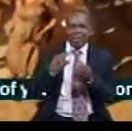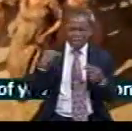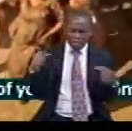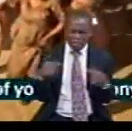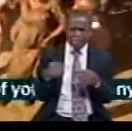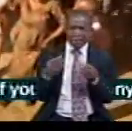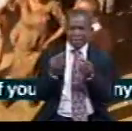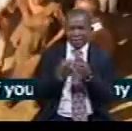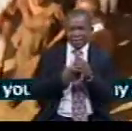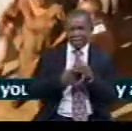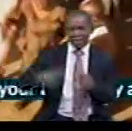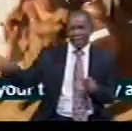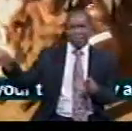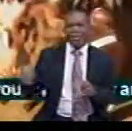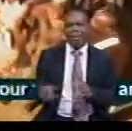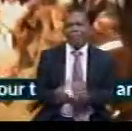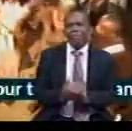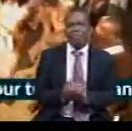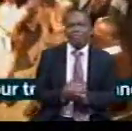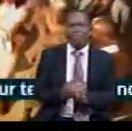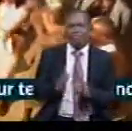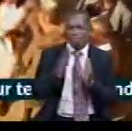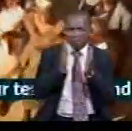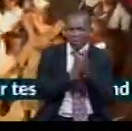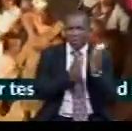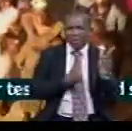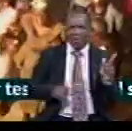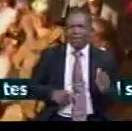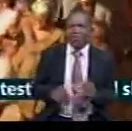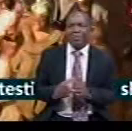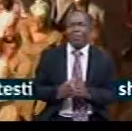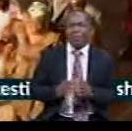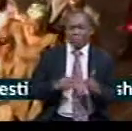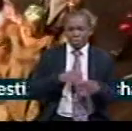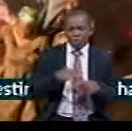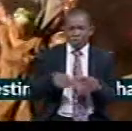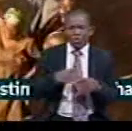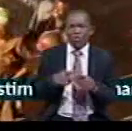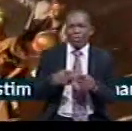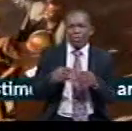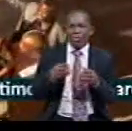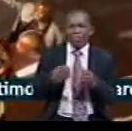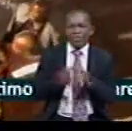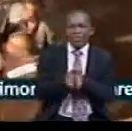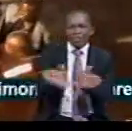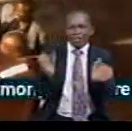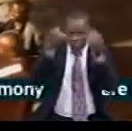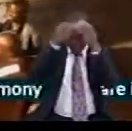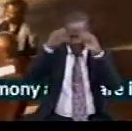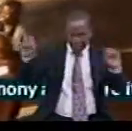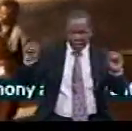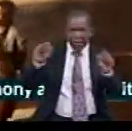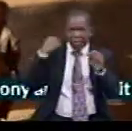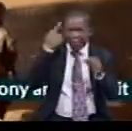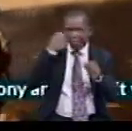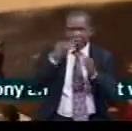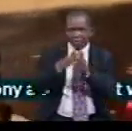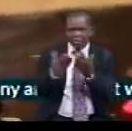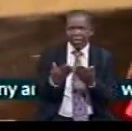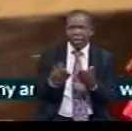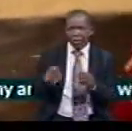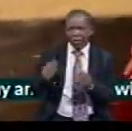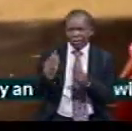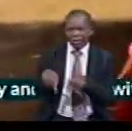Lord. Hallelujah. We also go to the GS Facebook and we have Debbie Preshi testifying of being